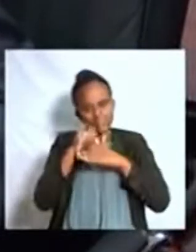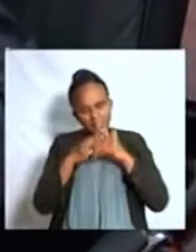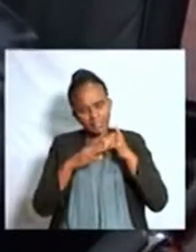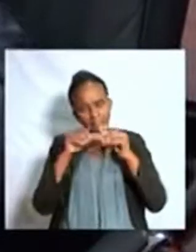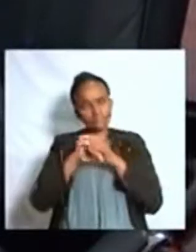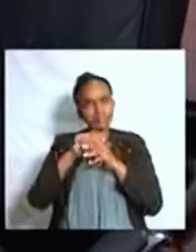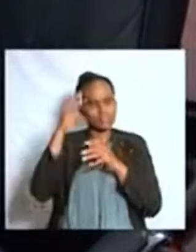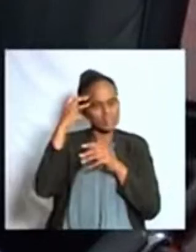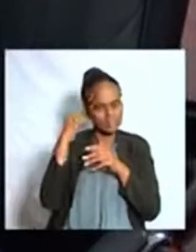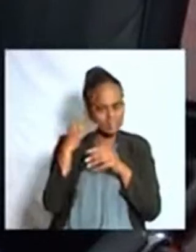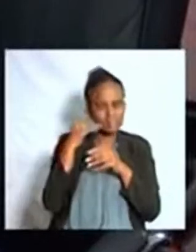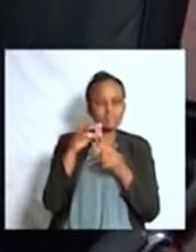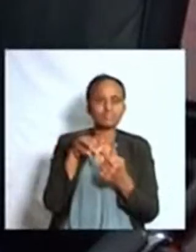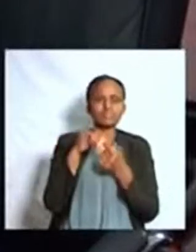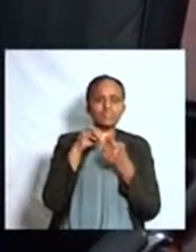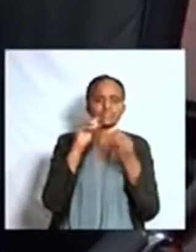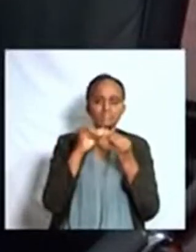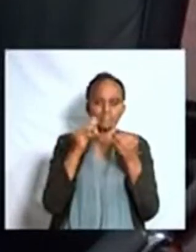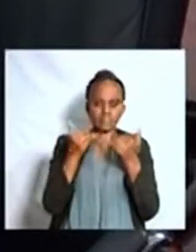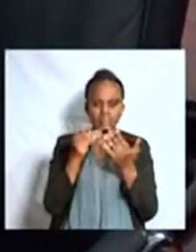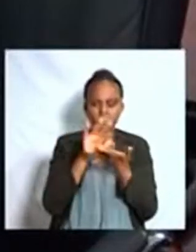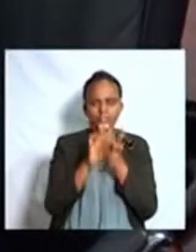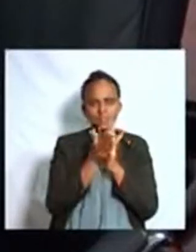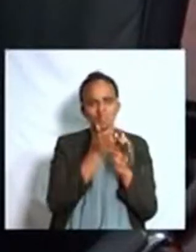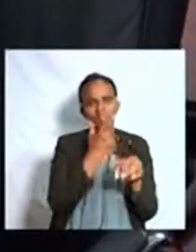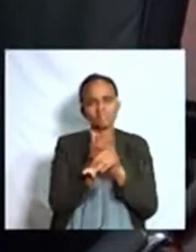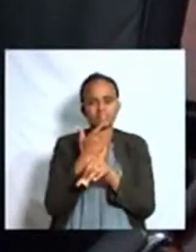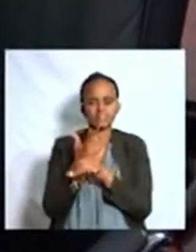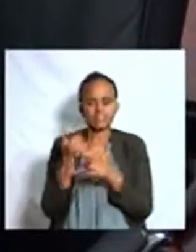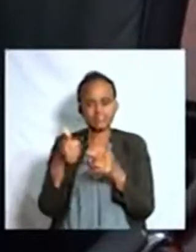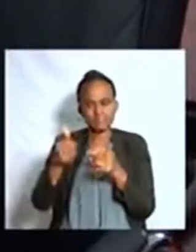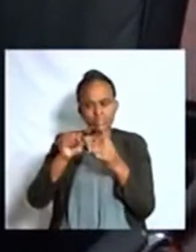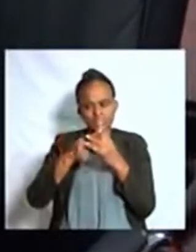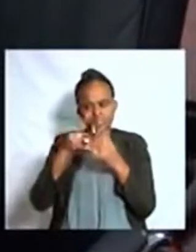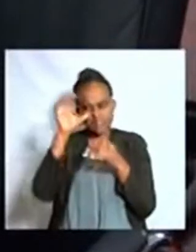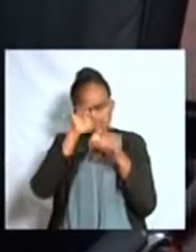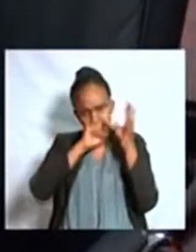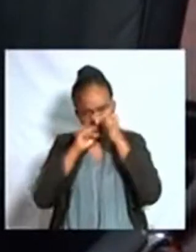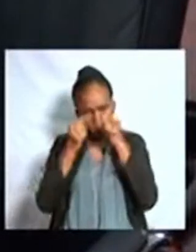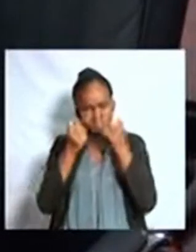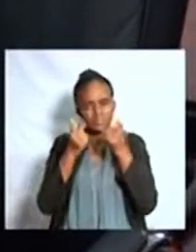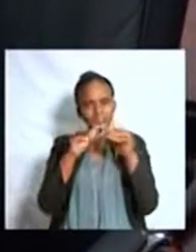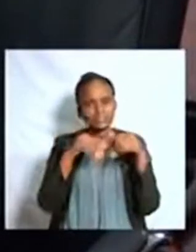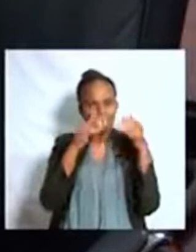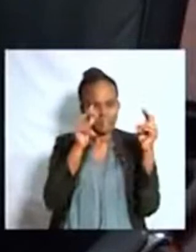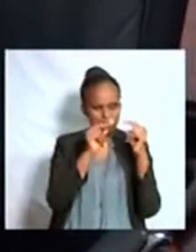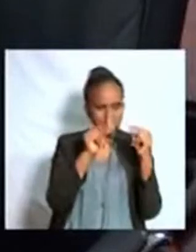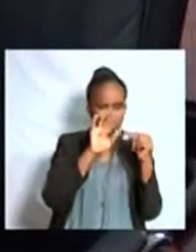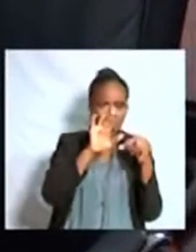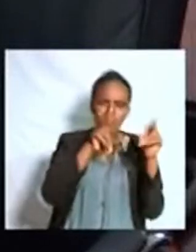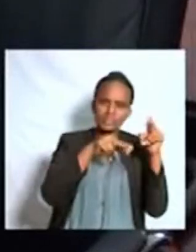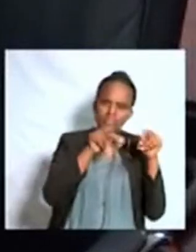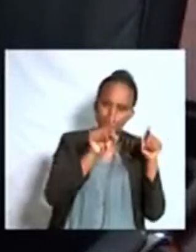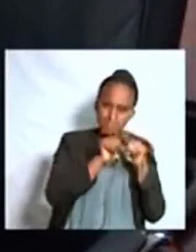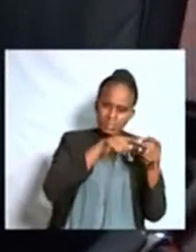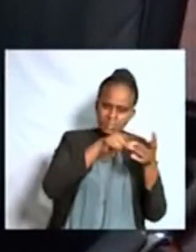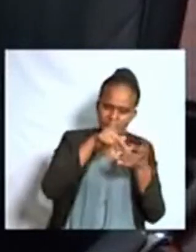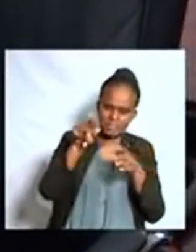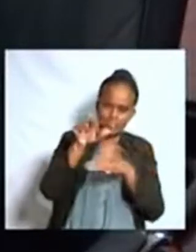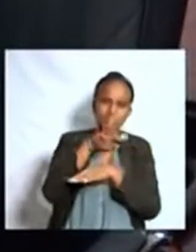officers, especially it is becoming a trend? You start suspecting that they are giving contracts to their relatives and overpay